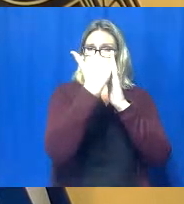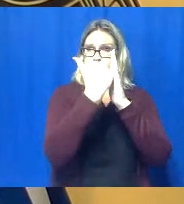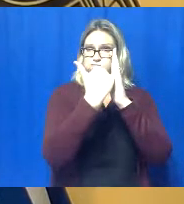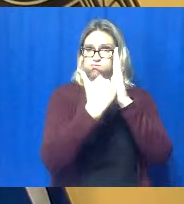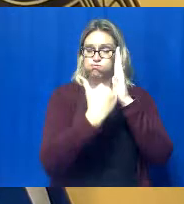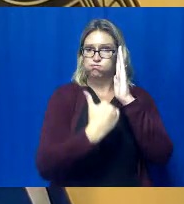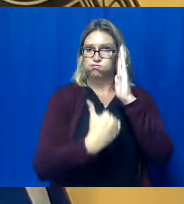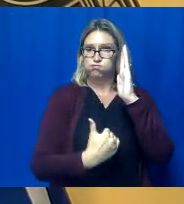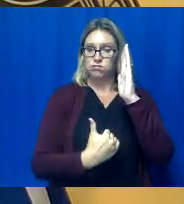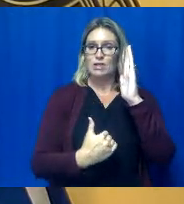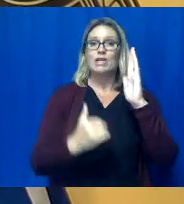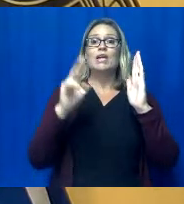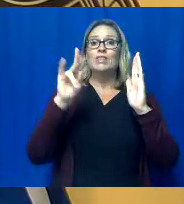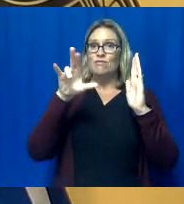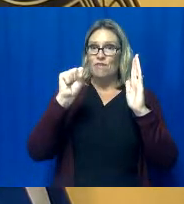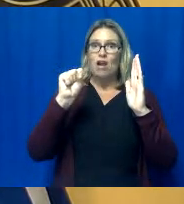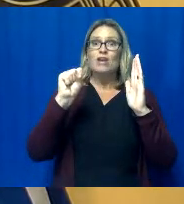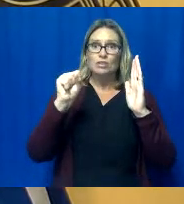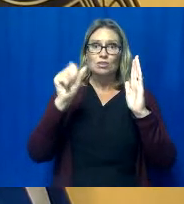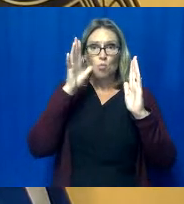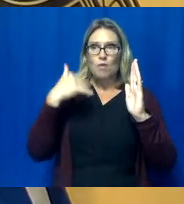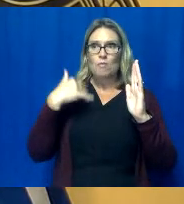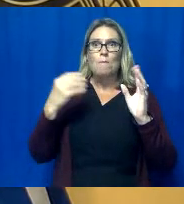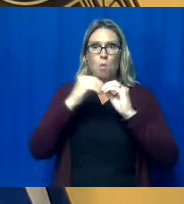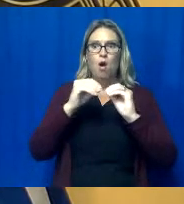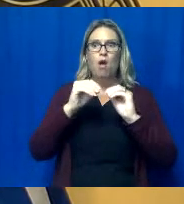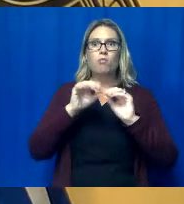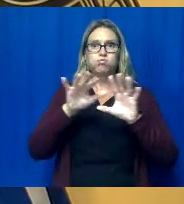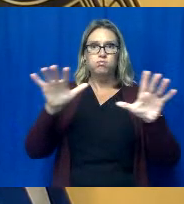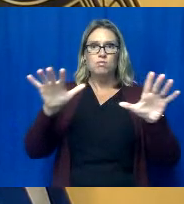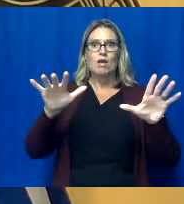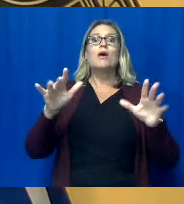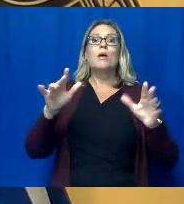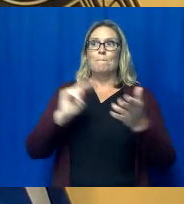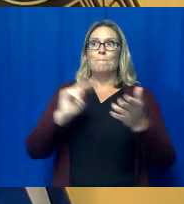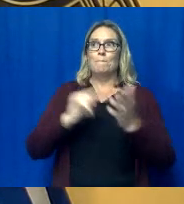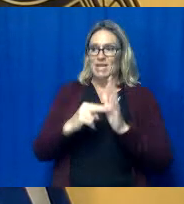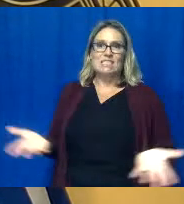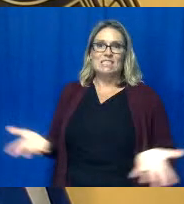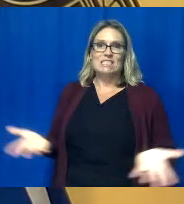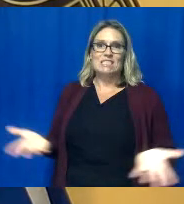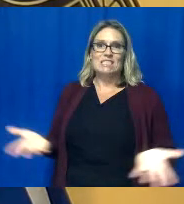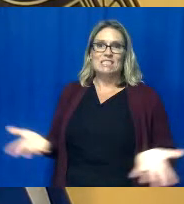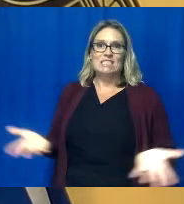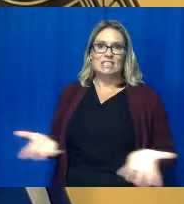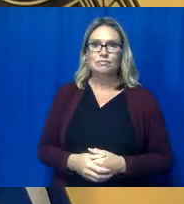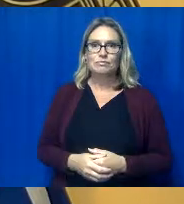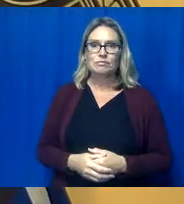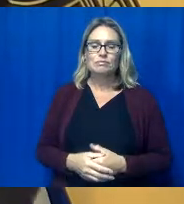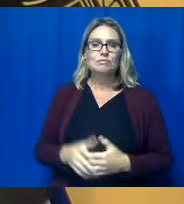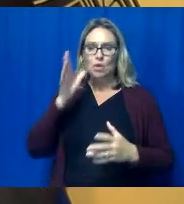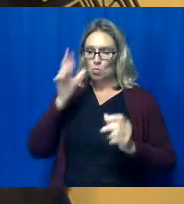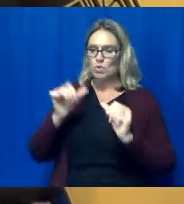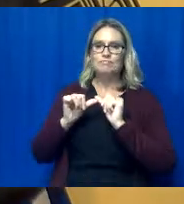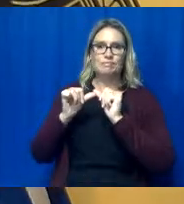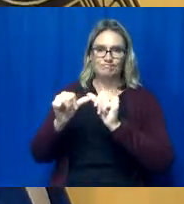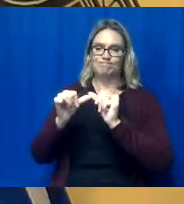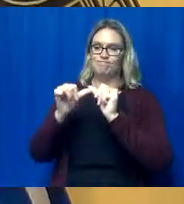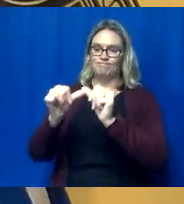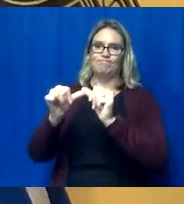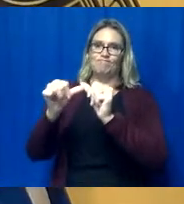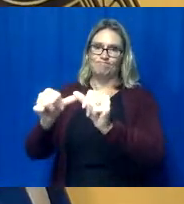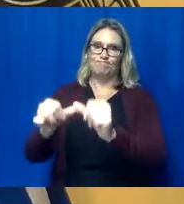we require to show that it is with us and it has no intention of leaving. Thank you.